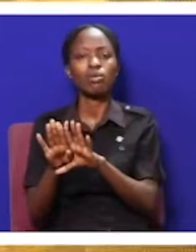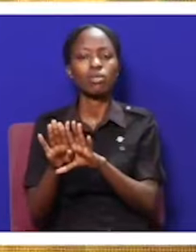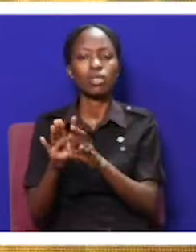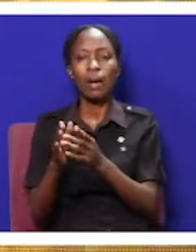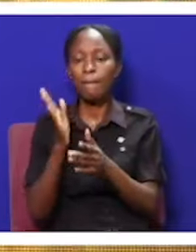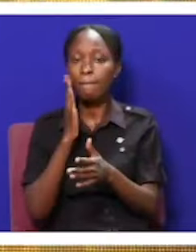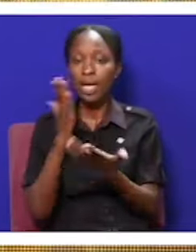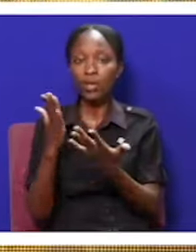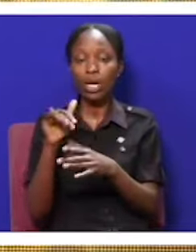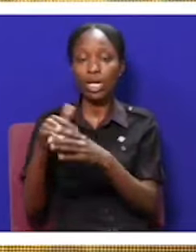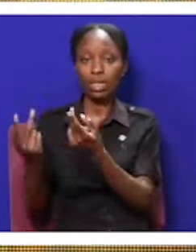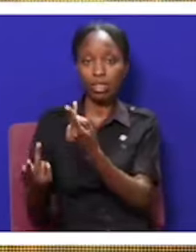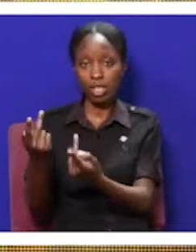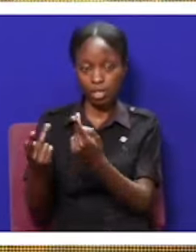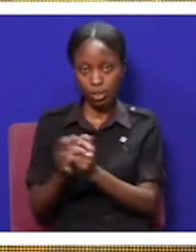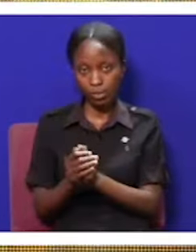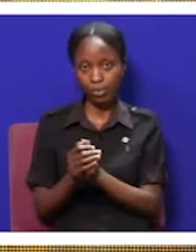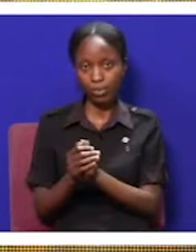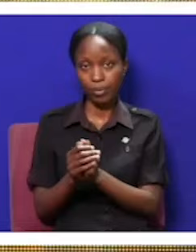kitchen. So